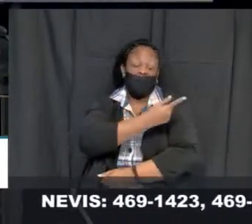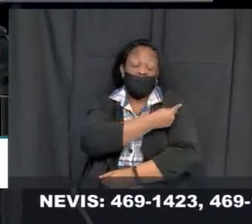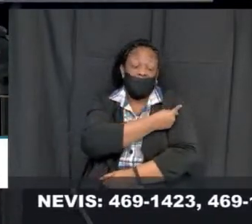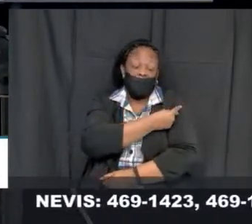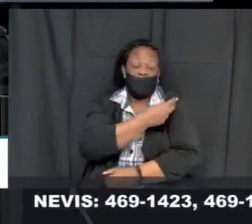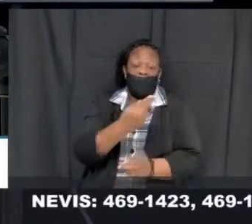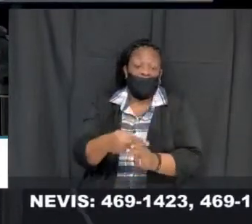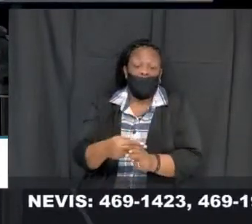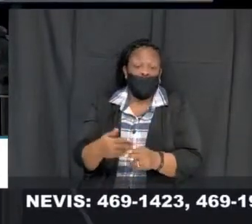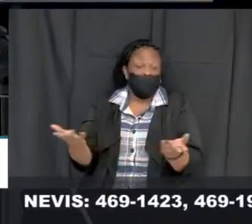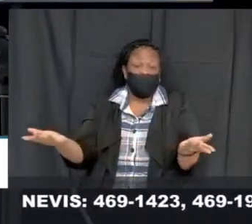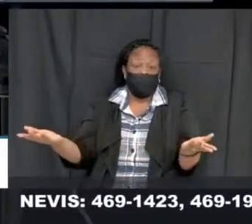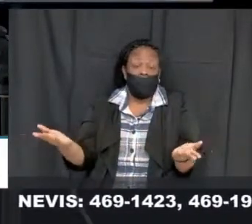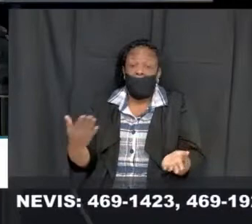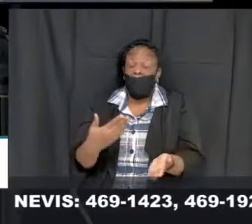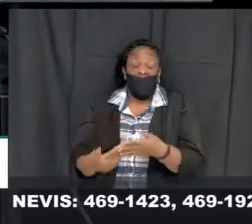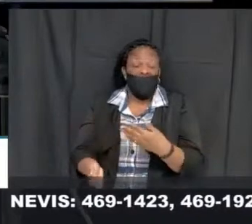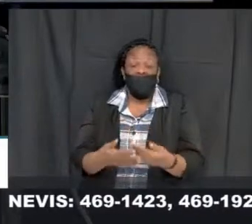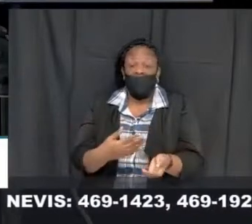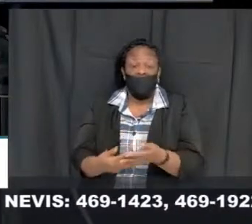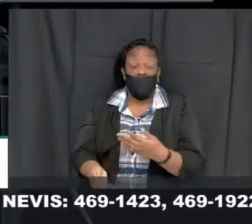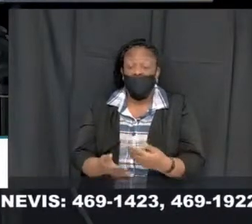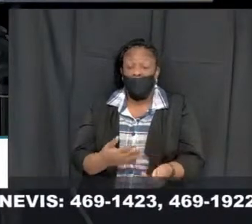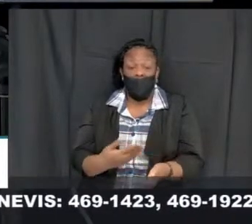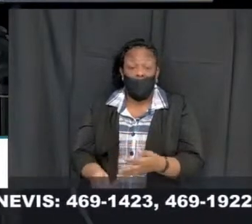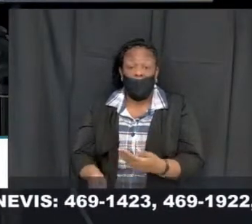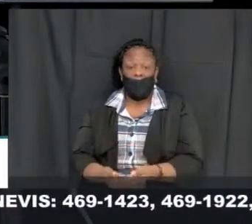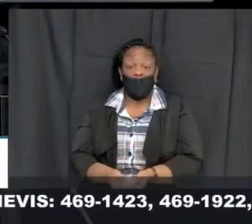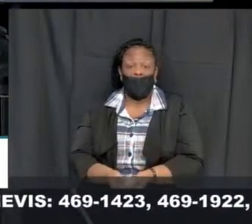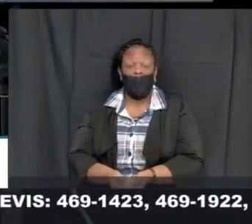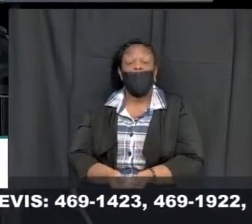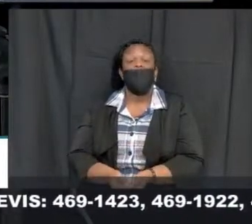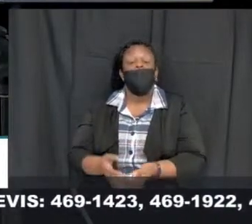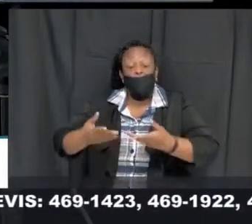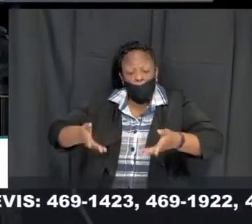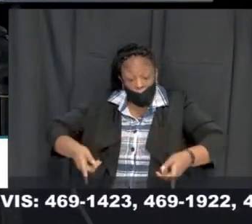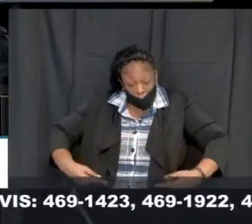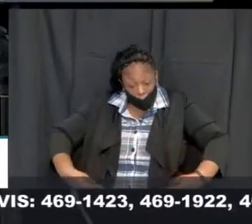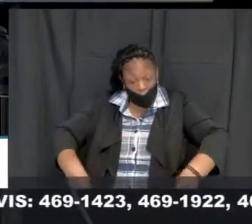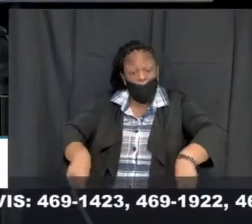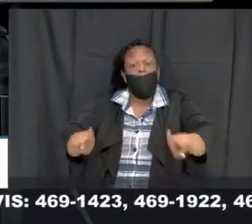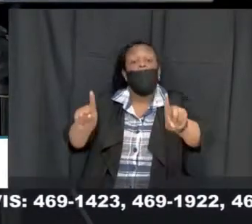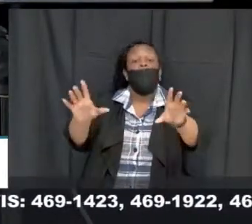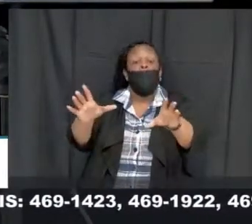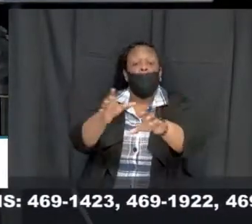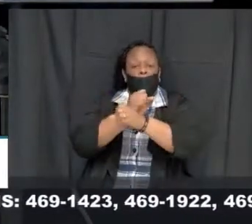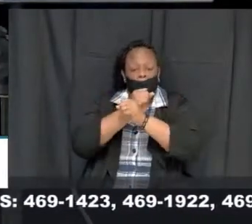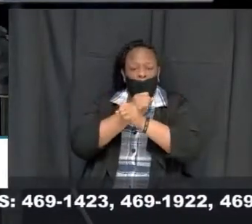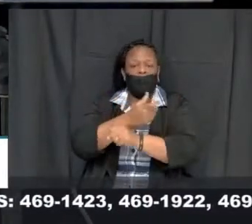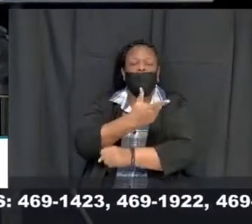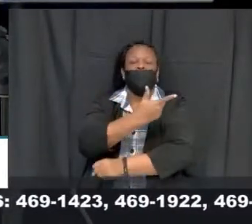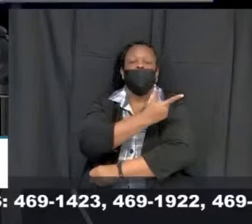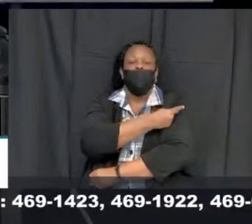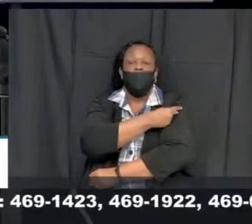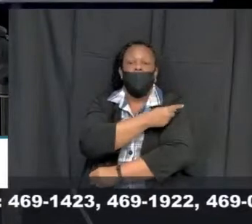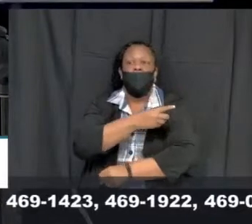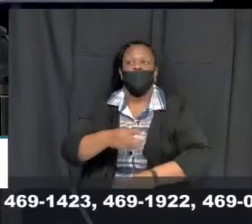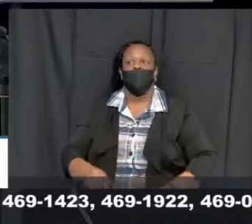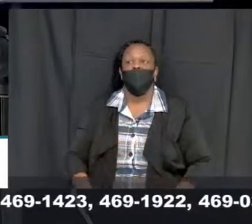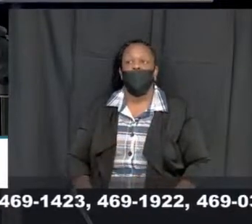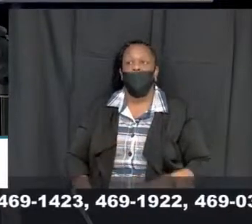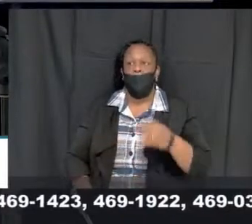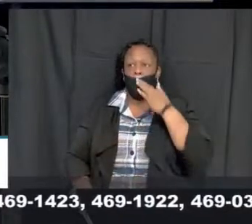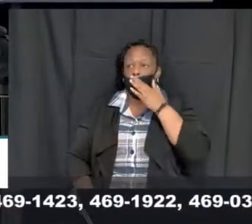take. In fact, he was asked in an interview, if you had a choice, which vaccine would you